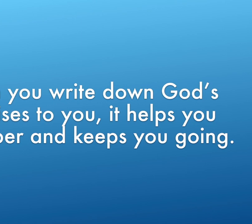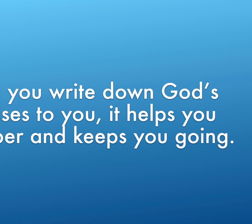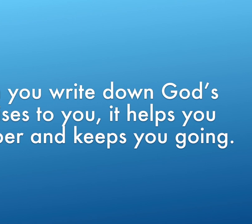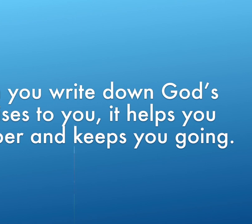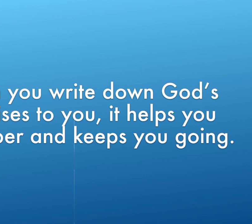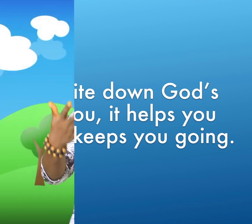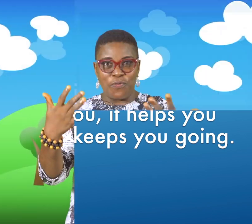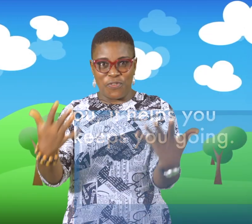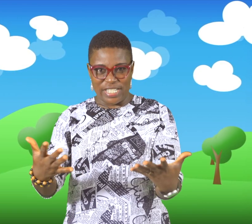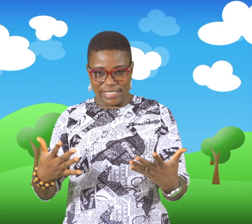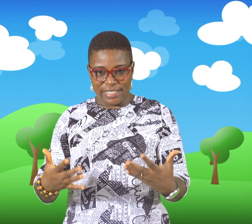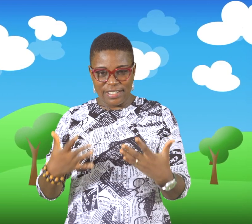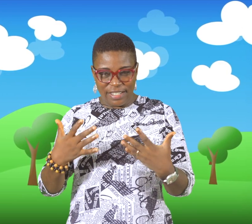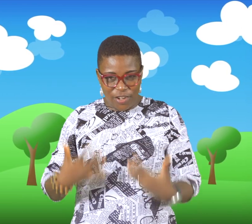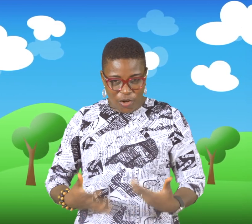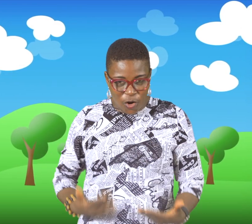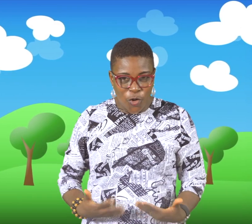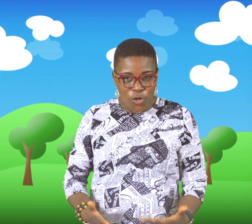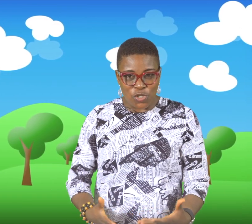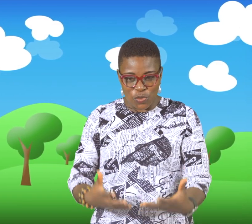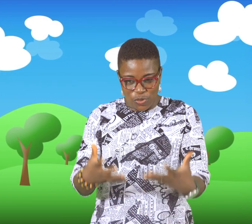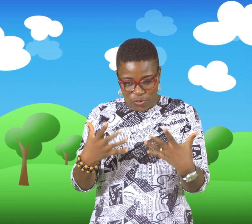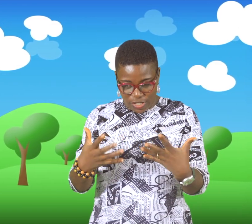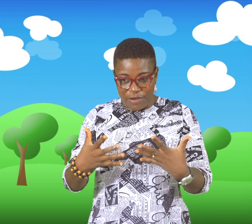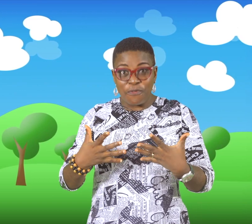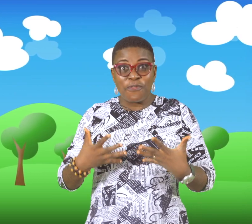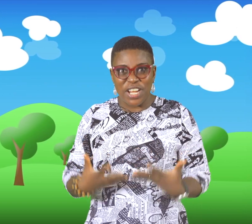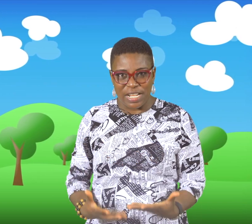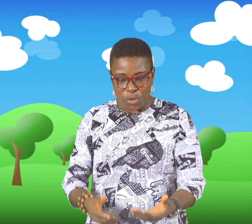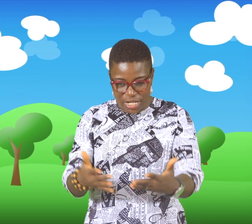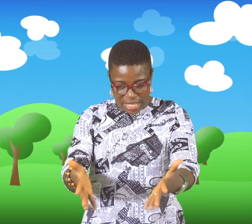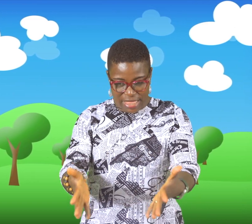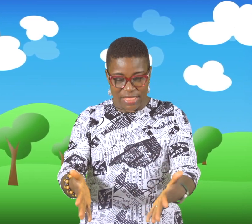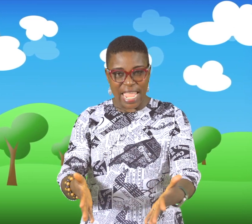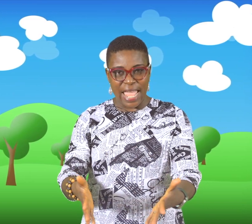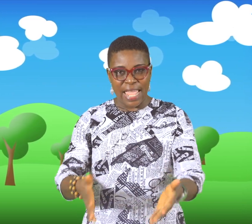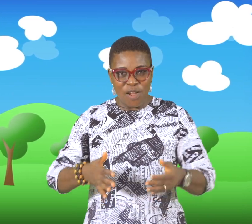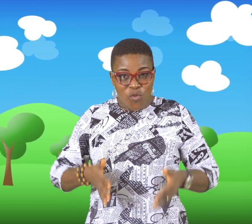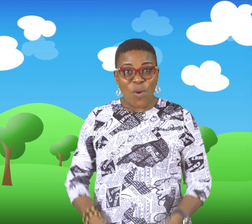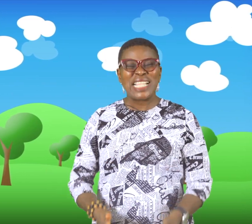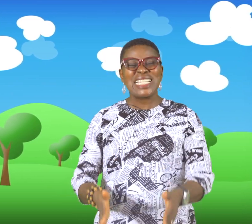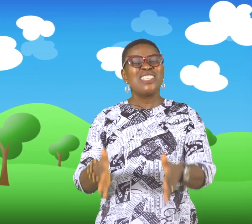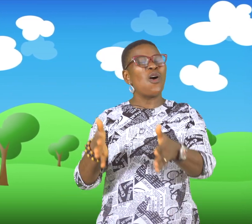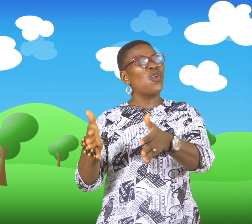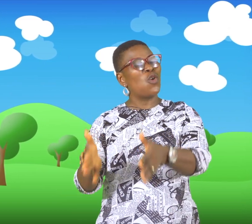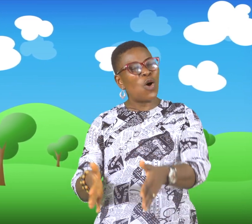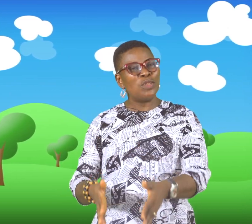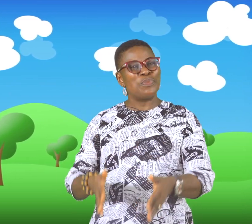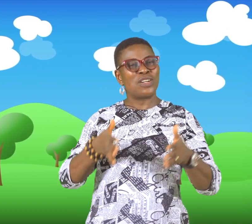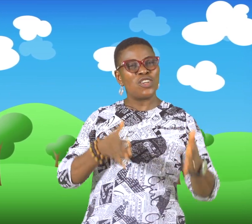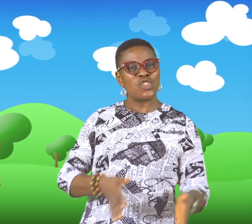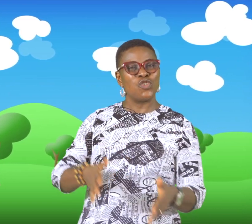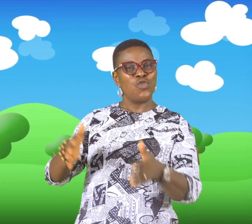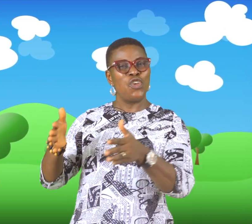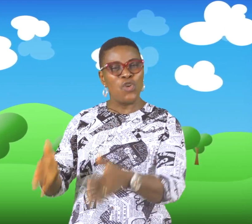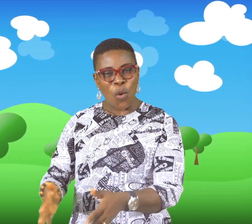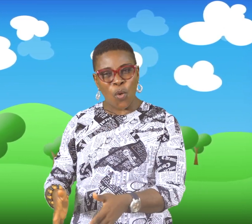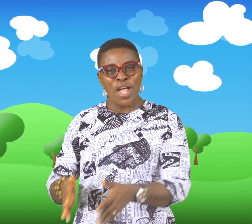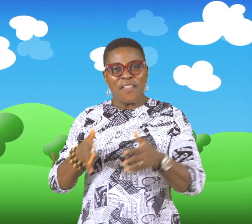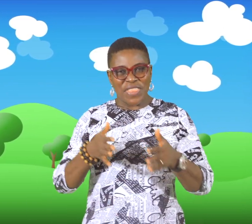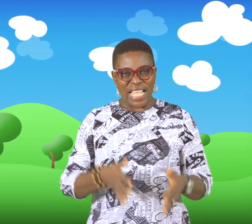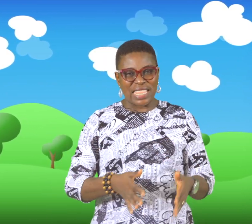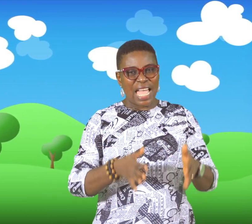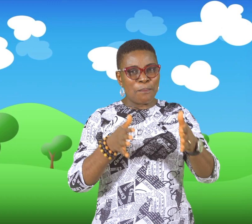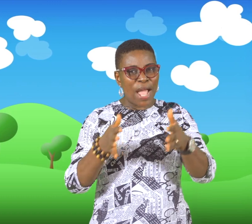help hold you first or hold you firm there, waiting on God, because you